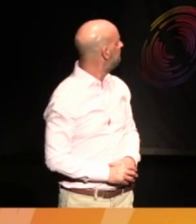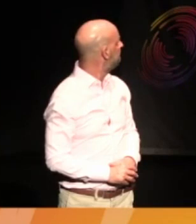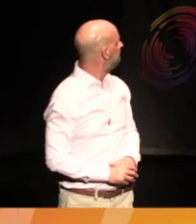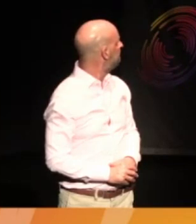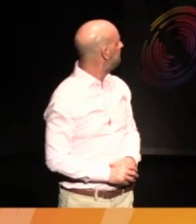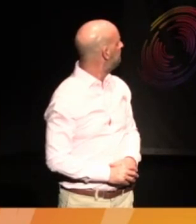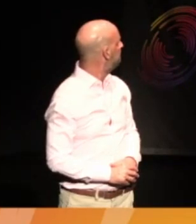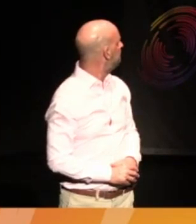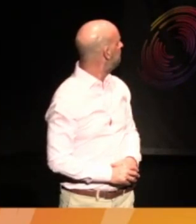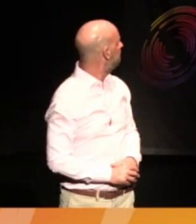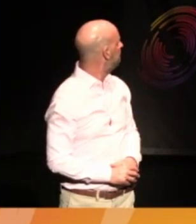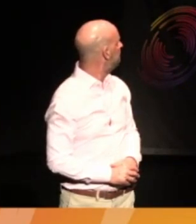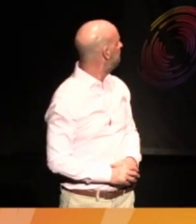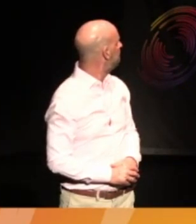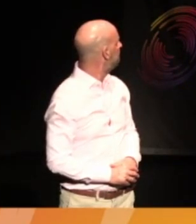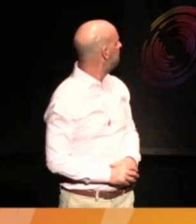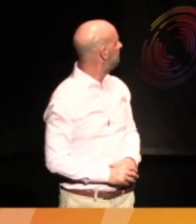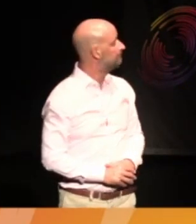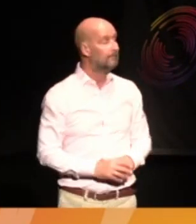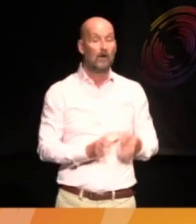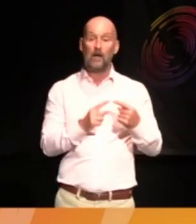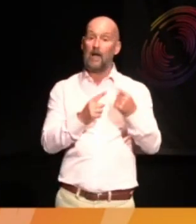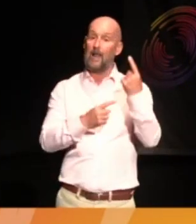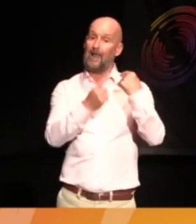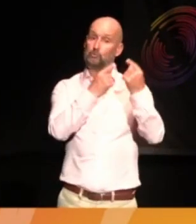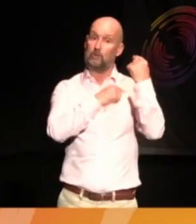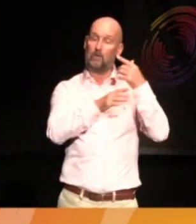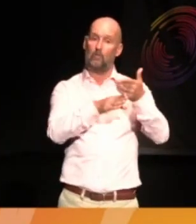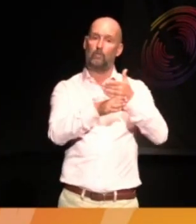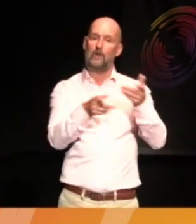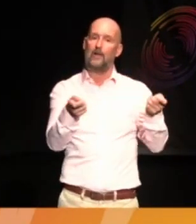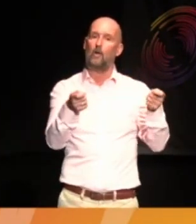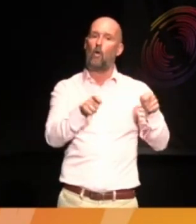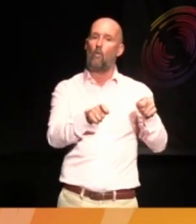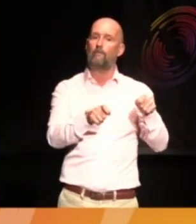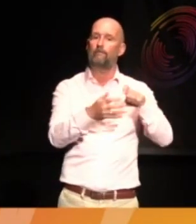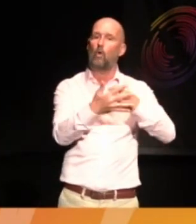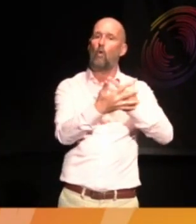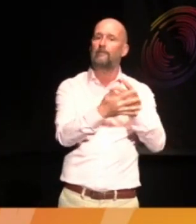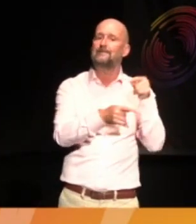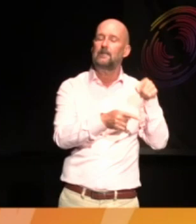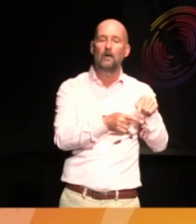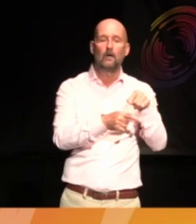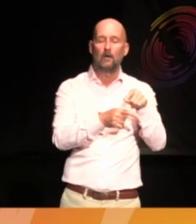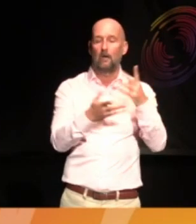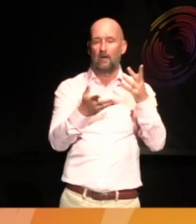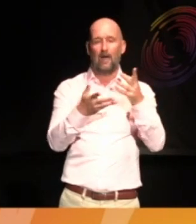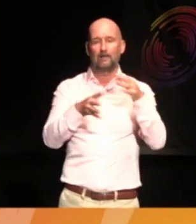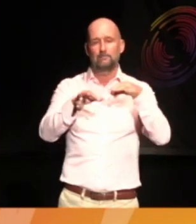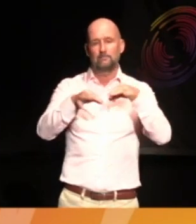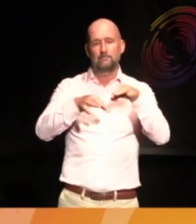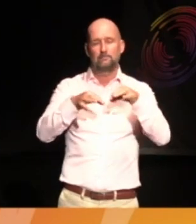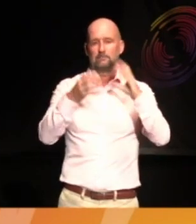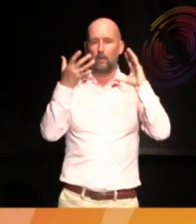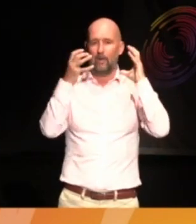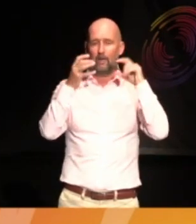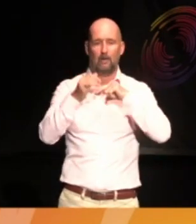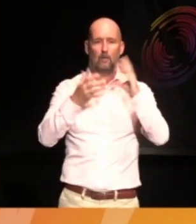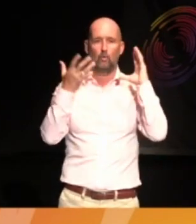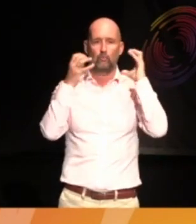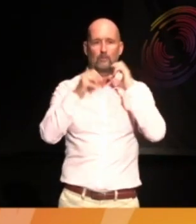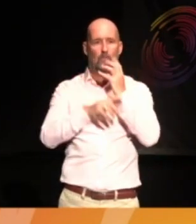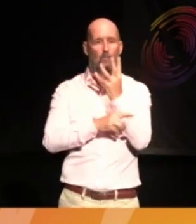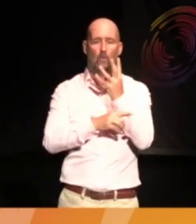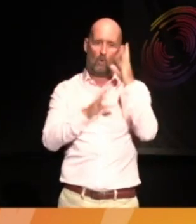Last year, pre-COVID, I directed a play for Radio 4, and it starred an autistic